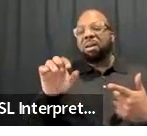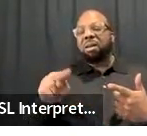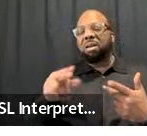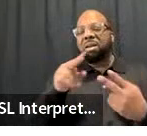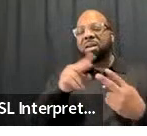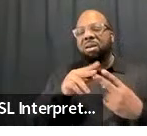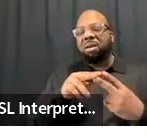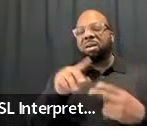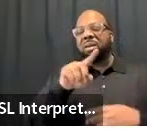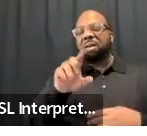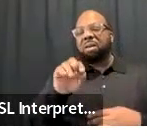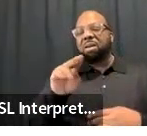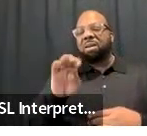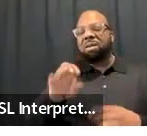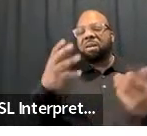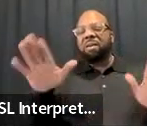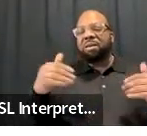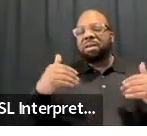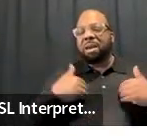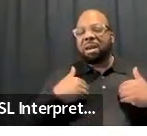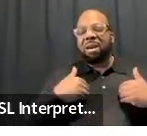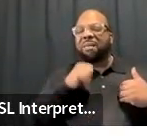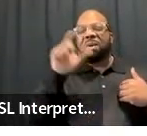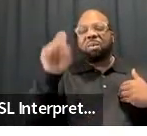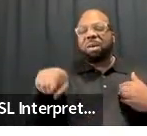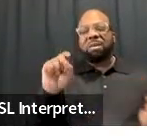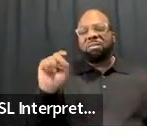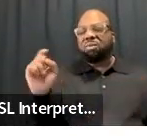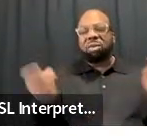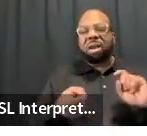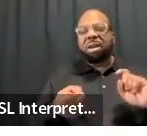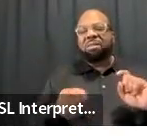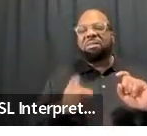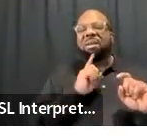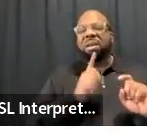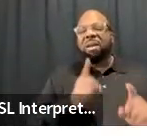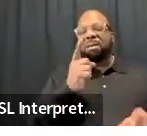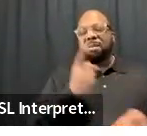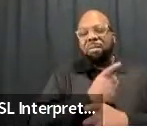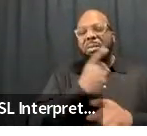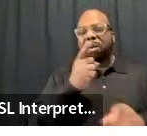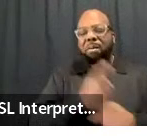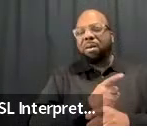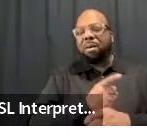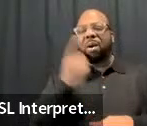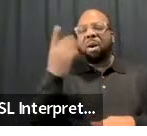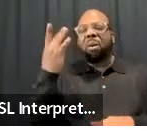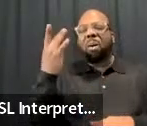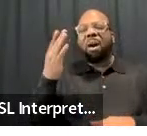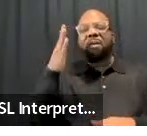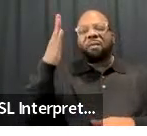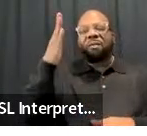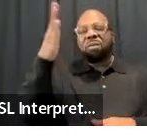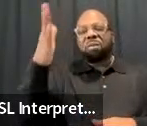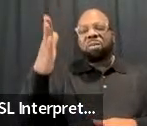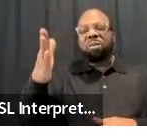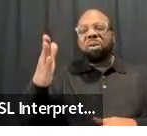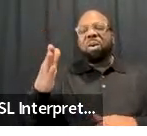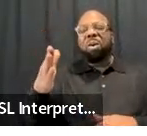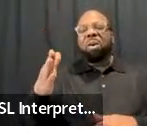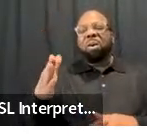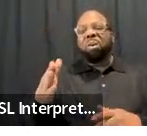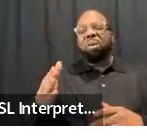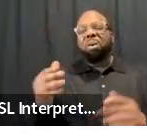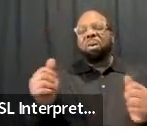that zoning framework that exists today does not need to be changed and is appropriate for for future experiments with hydrogen, which of course